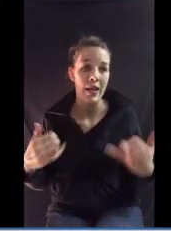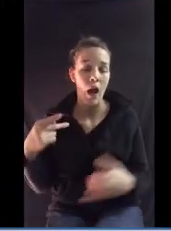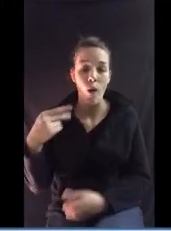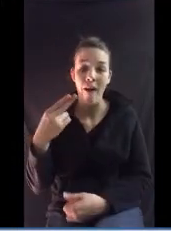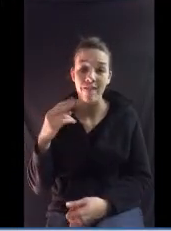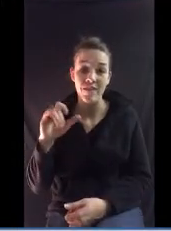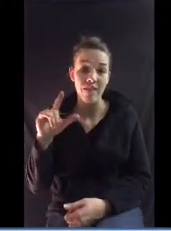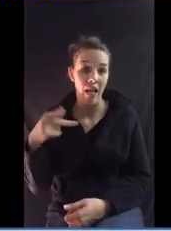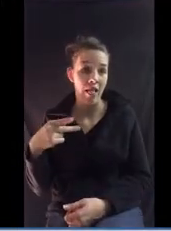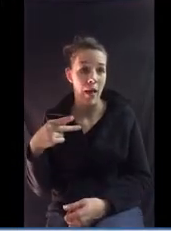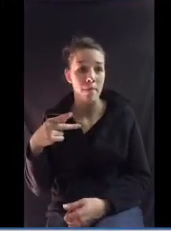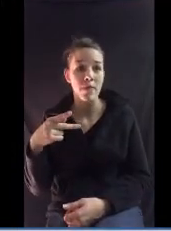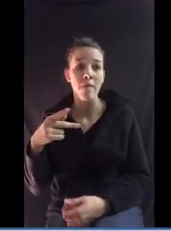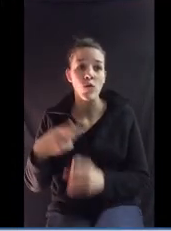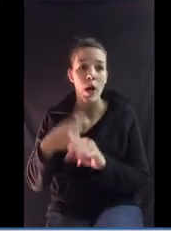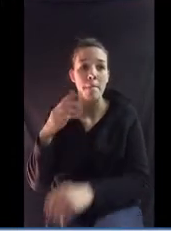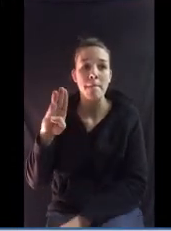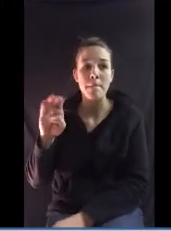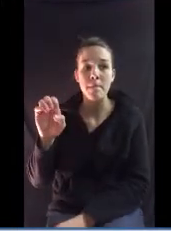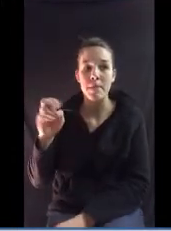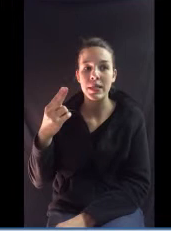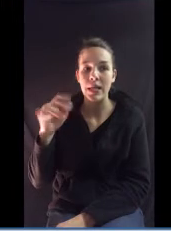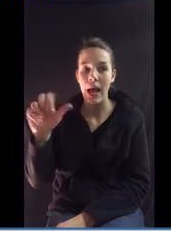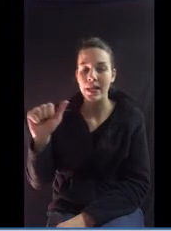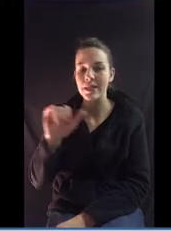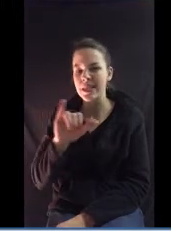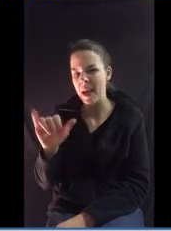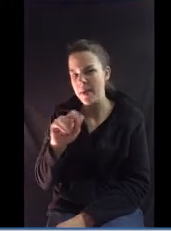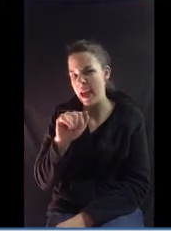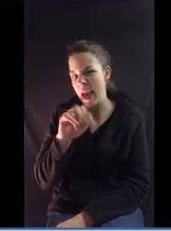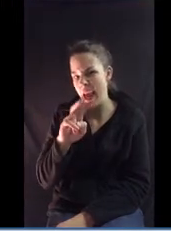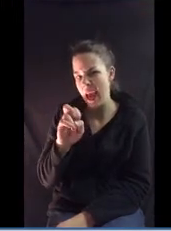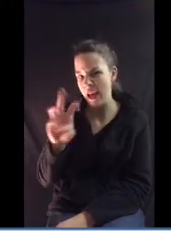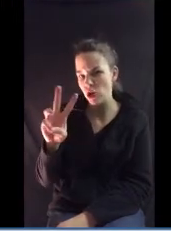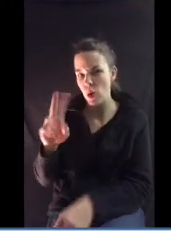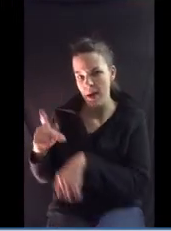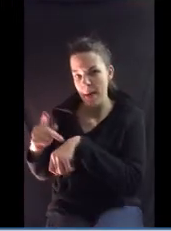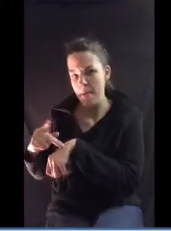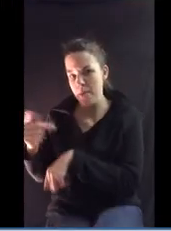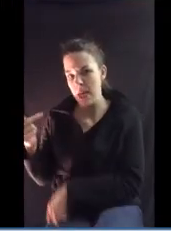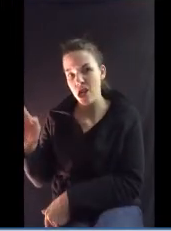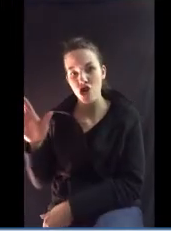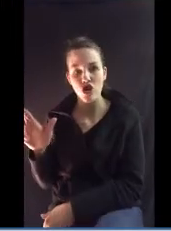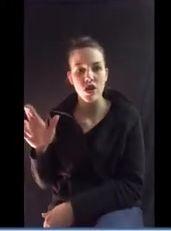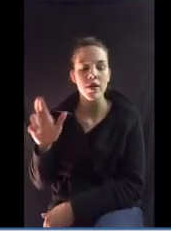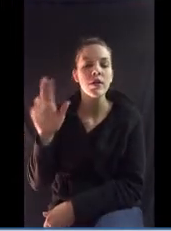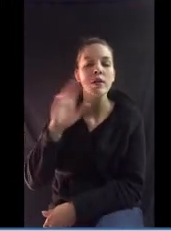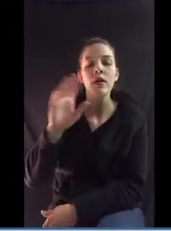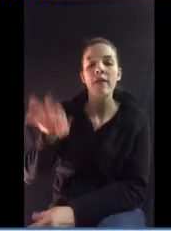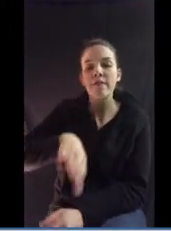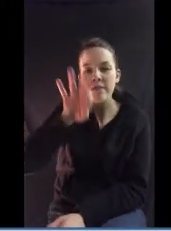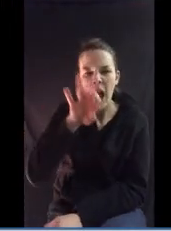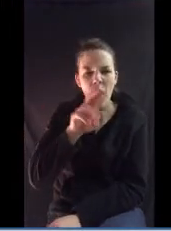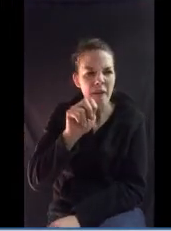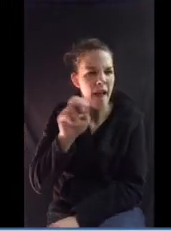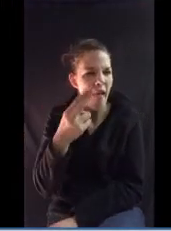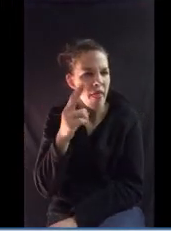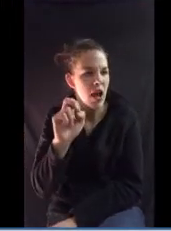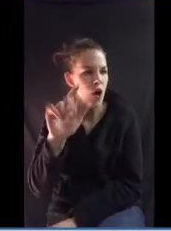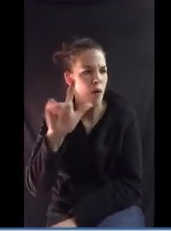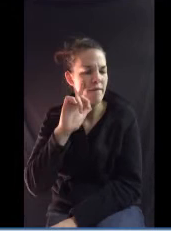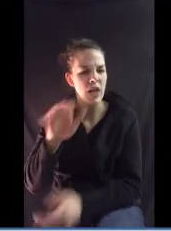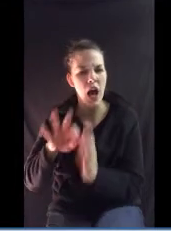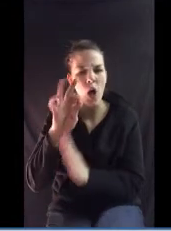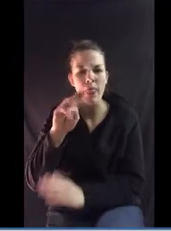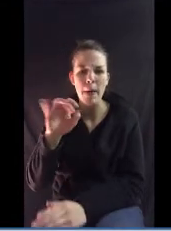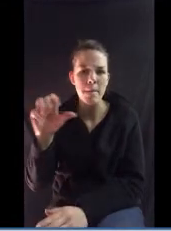me." Now, Philip was from Bethsaida, the city of Andrew and Peter. And Philip found Nathanael and said to him, "We